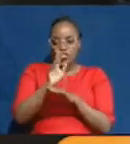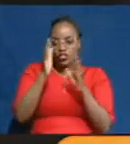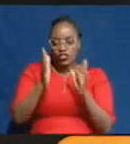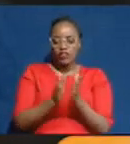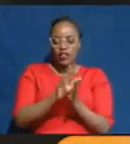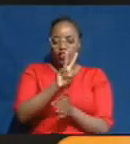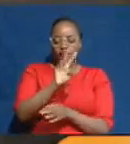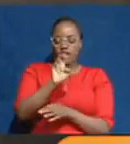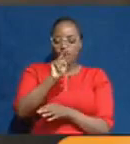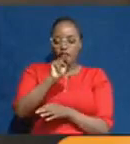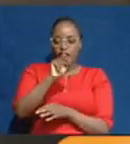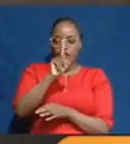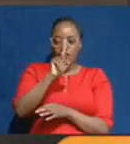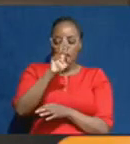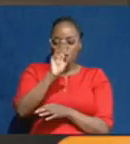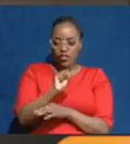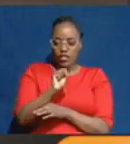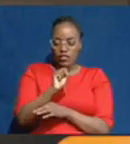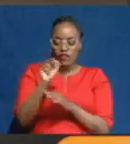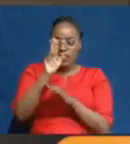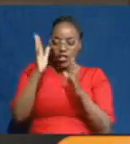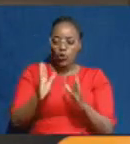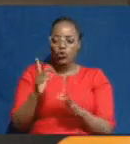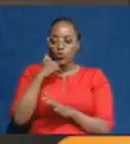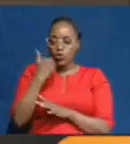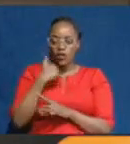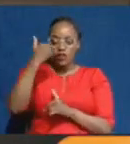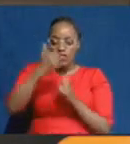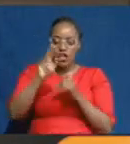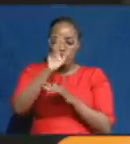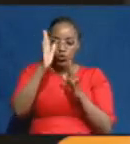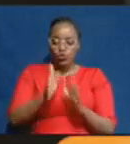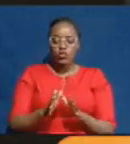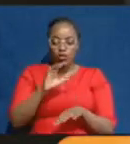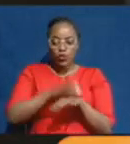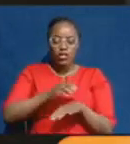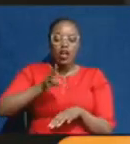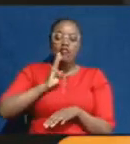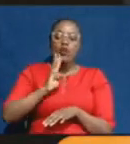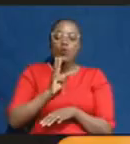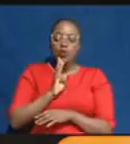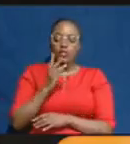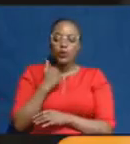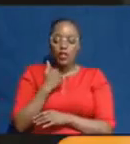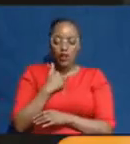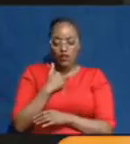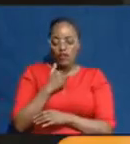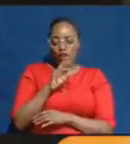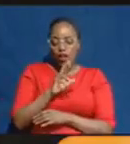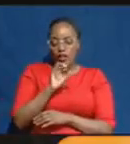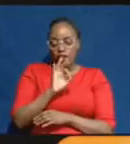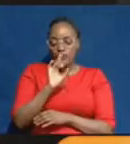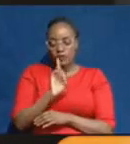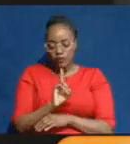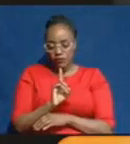the vendor's end. The user, who is now the end user, who is going to fetch water, they will have an RFID tag.